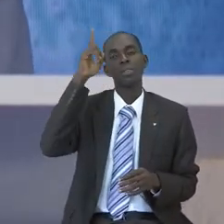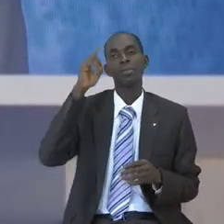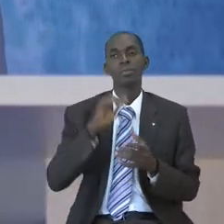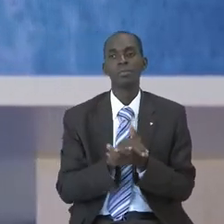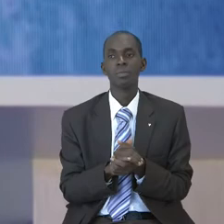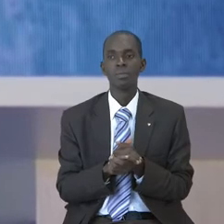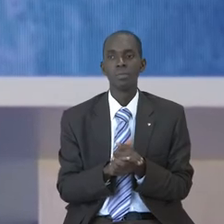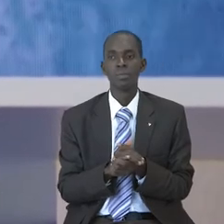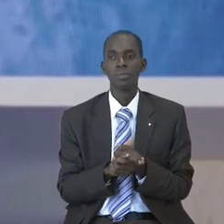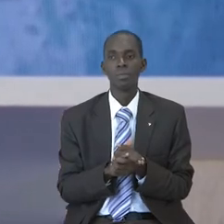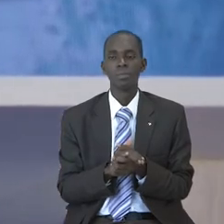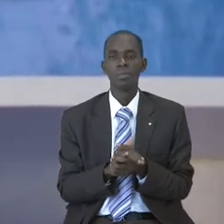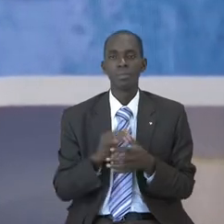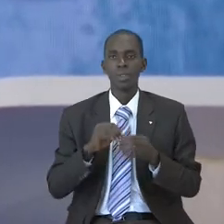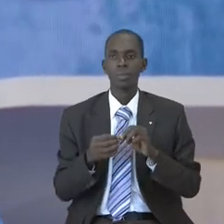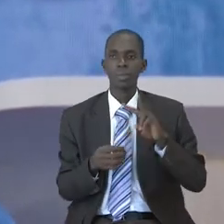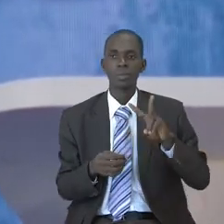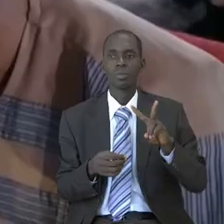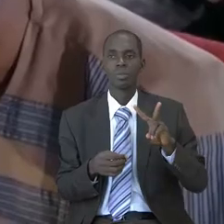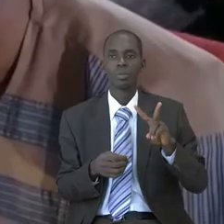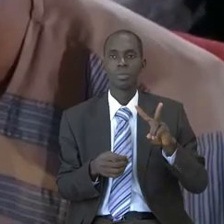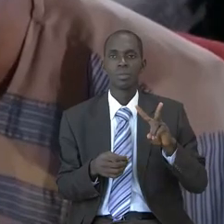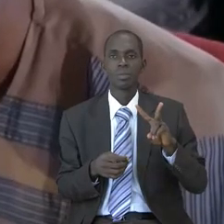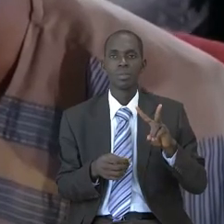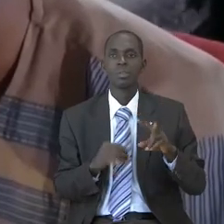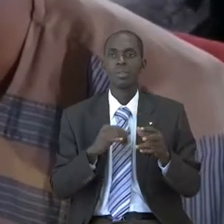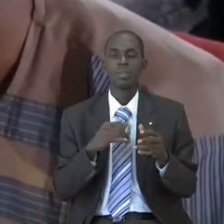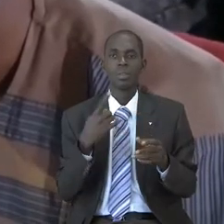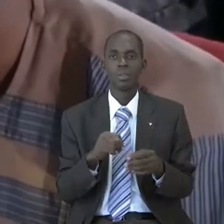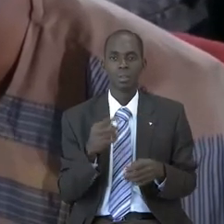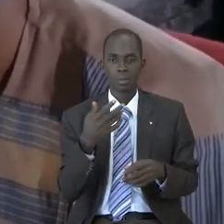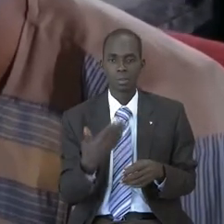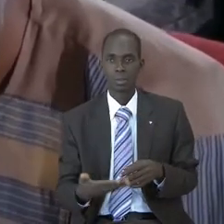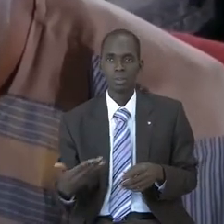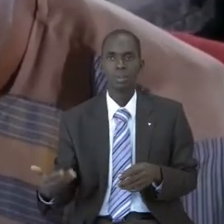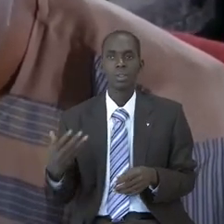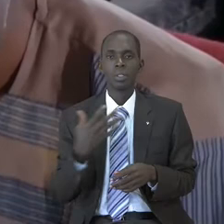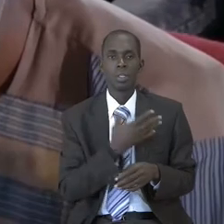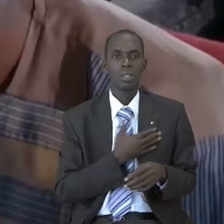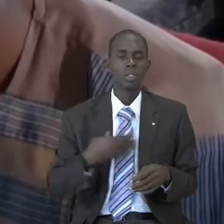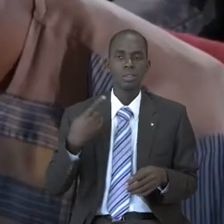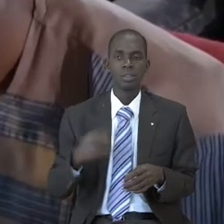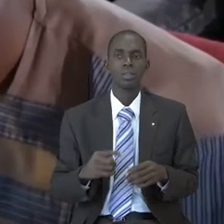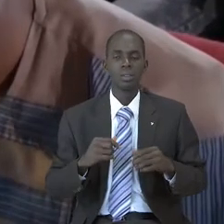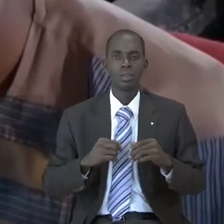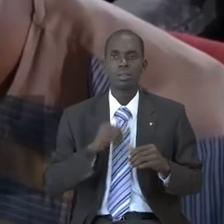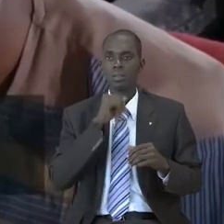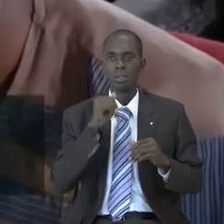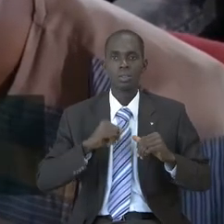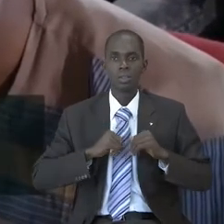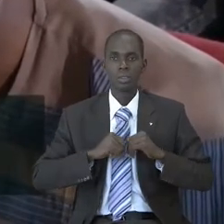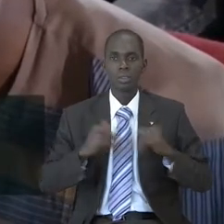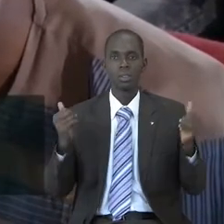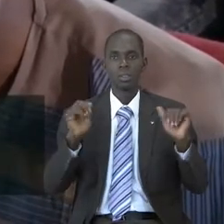to number two here. Number two is the property and the undeniable subjects